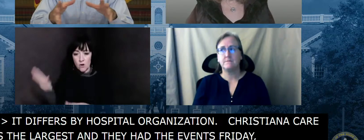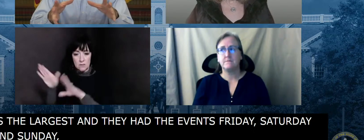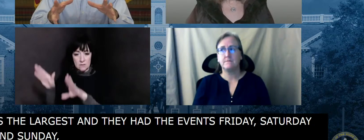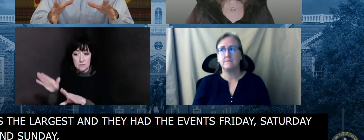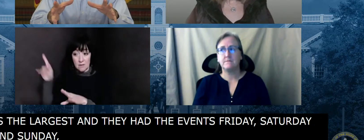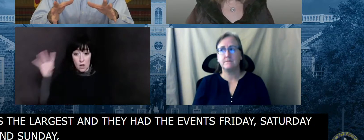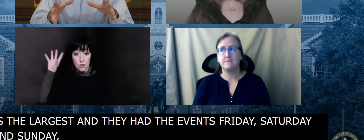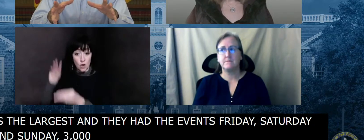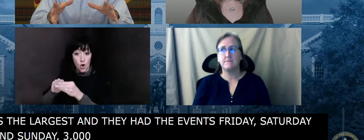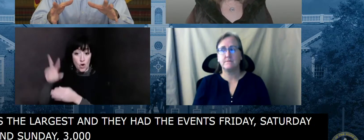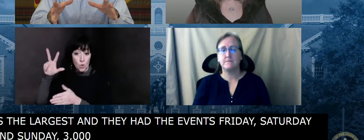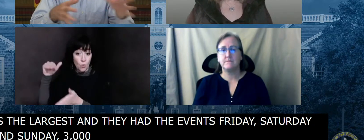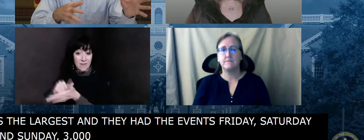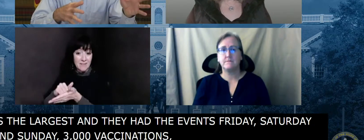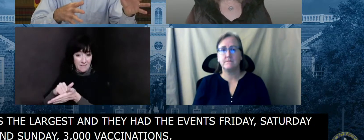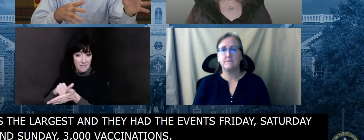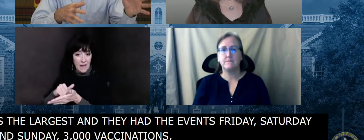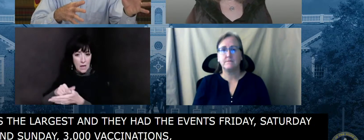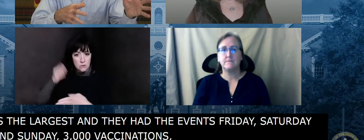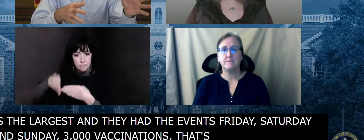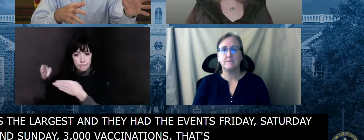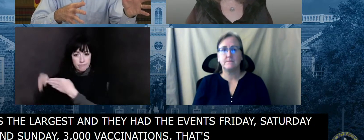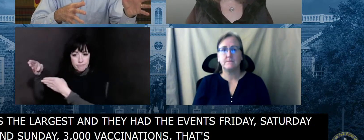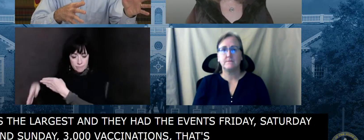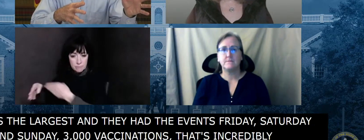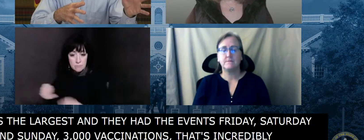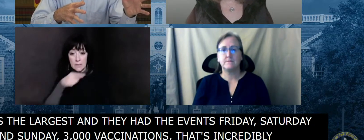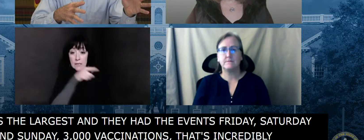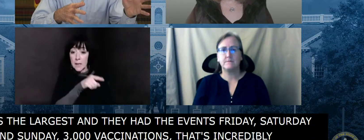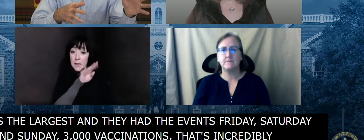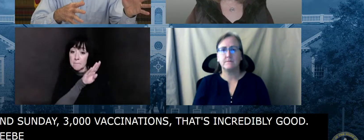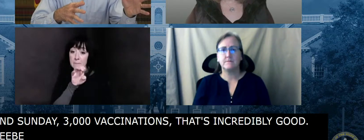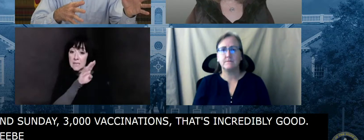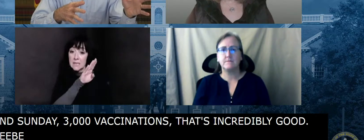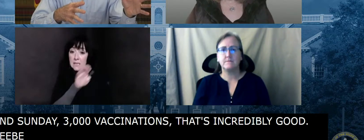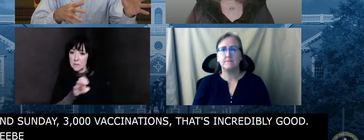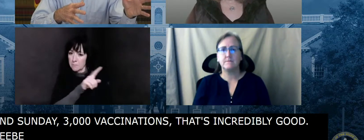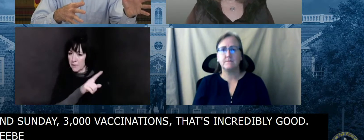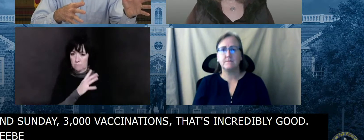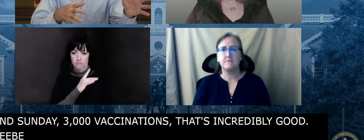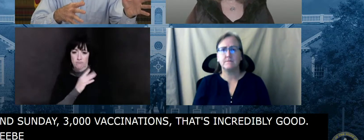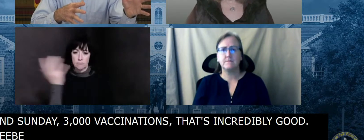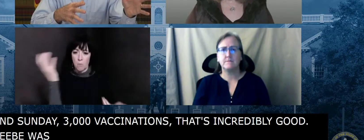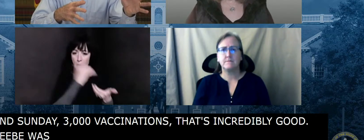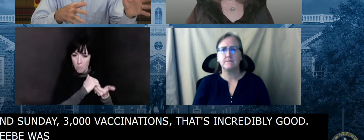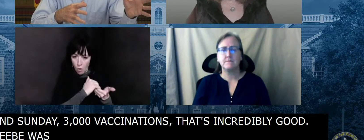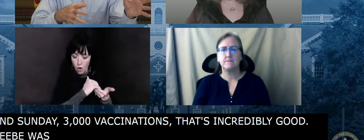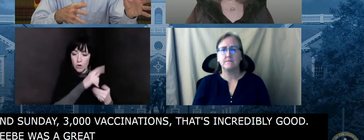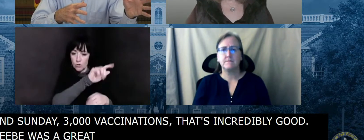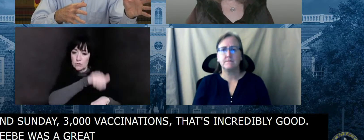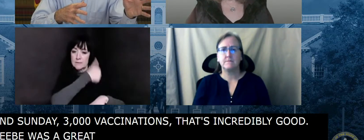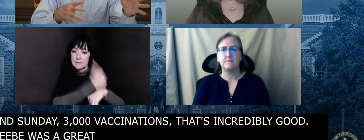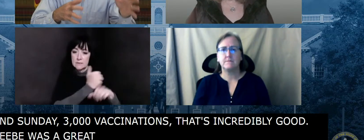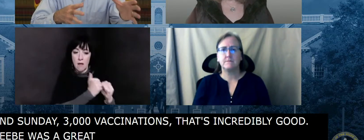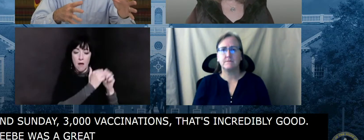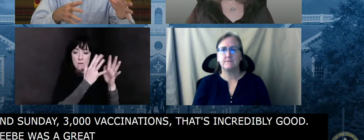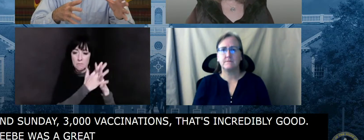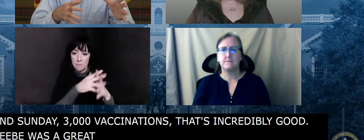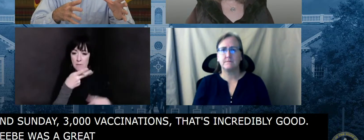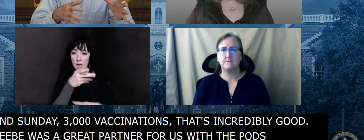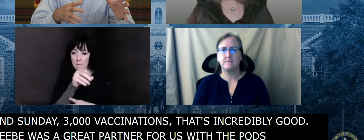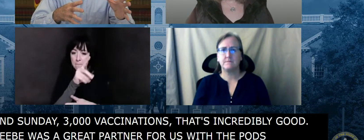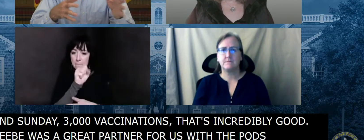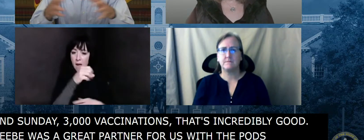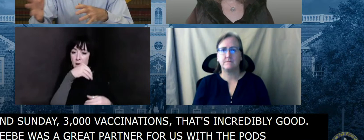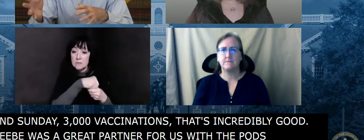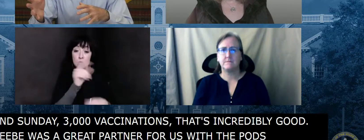vaccinations. That's incredibly good. BB was a great partner for us with the pods in Georgetown. Bay Health was